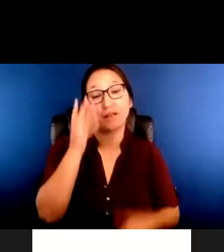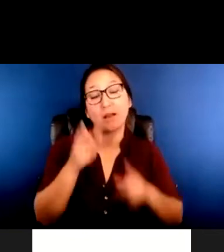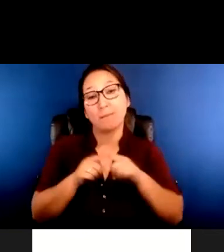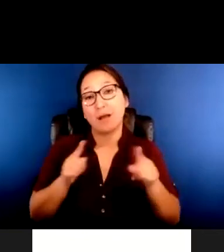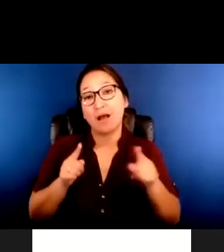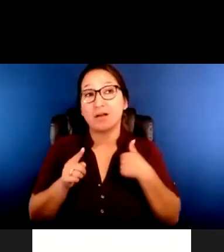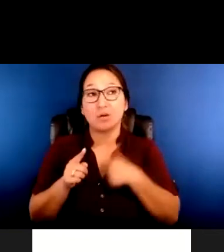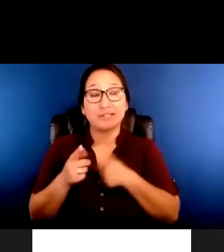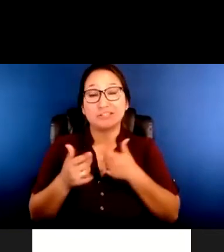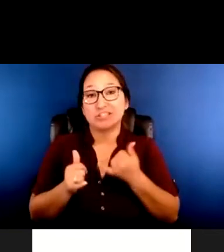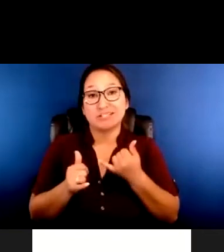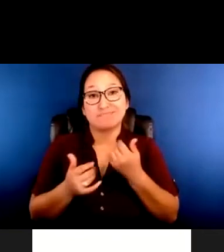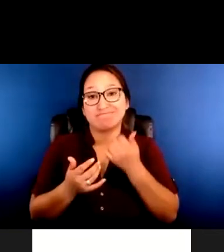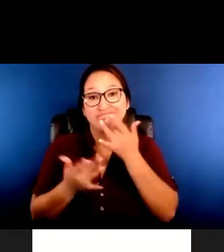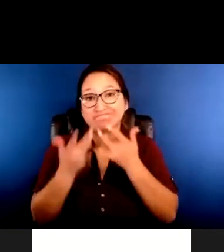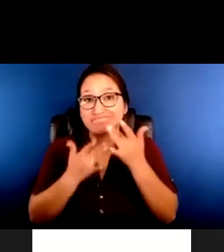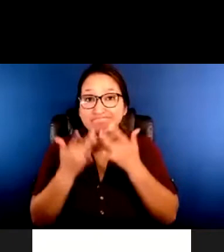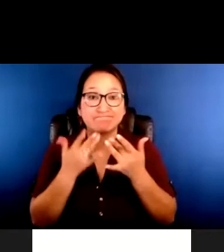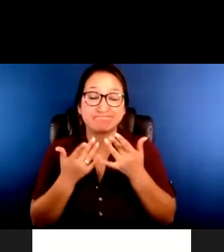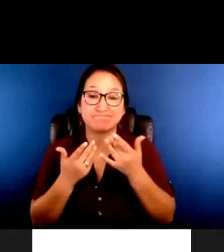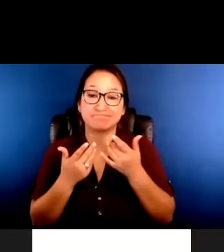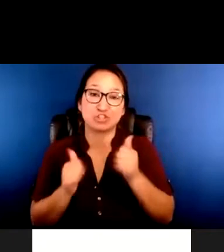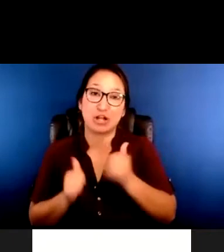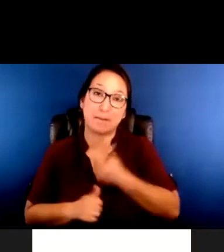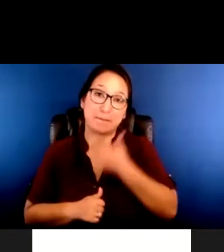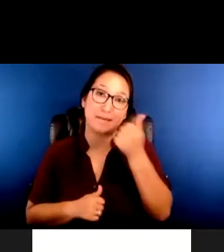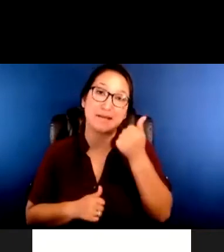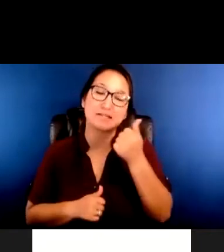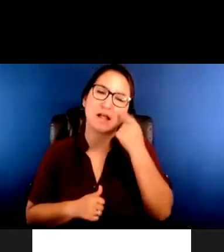I really do. The kids have been really good about it.